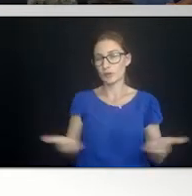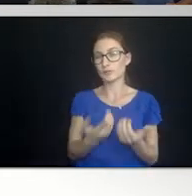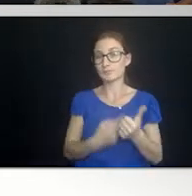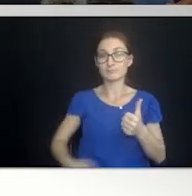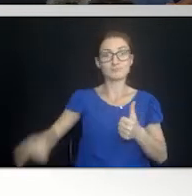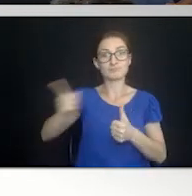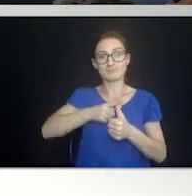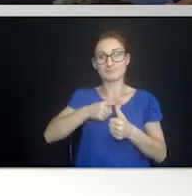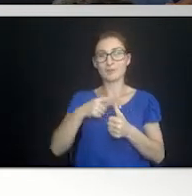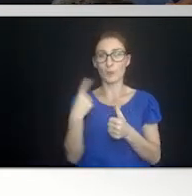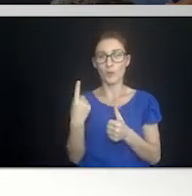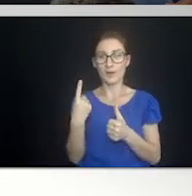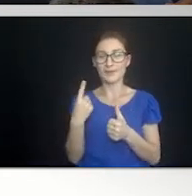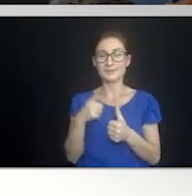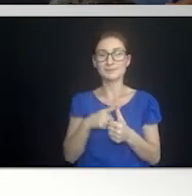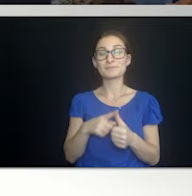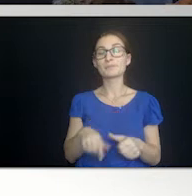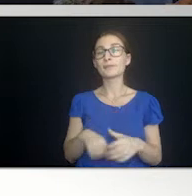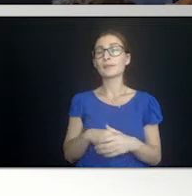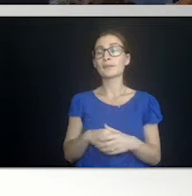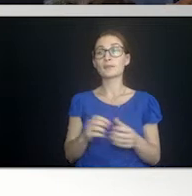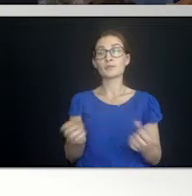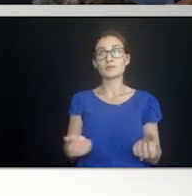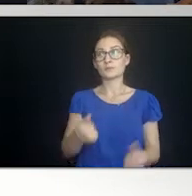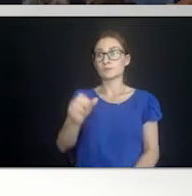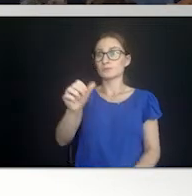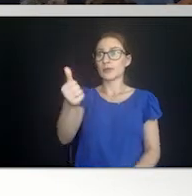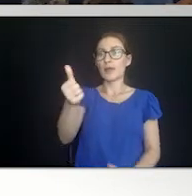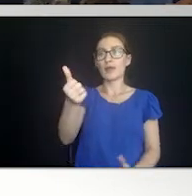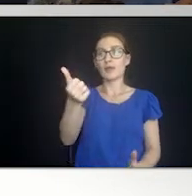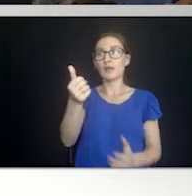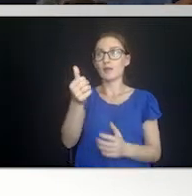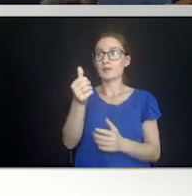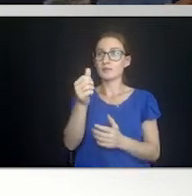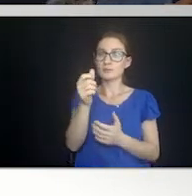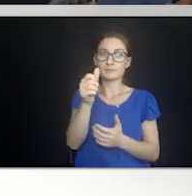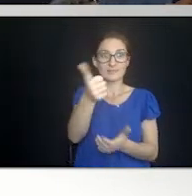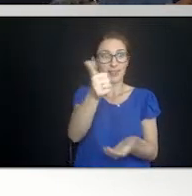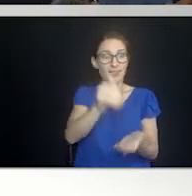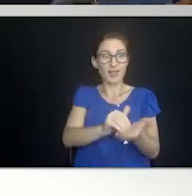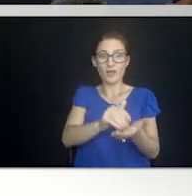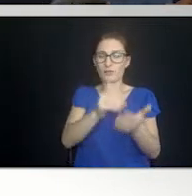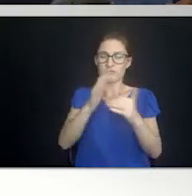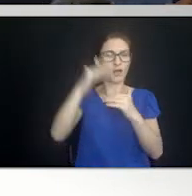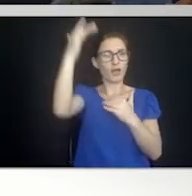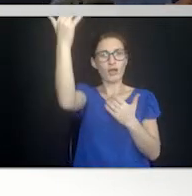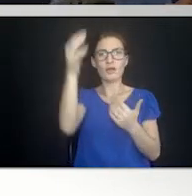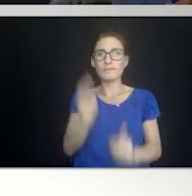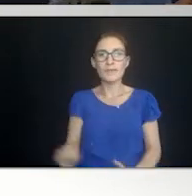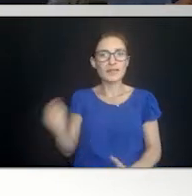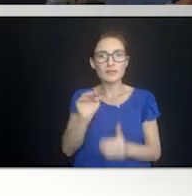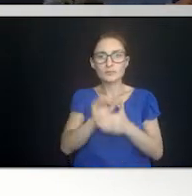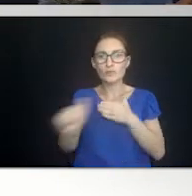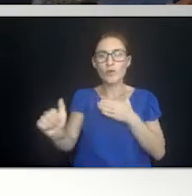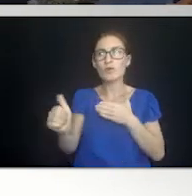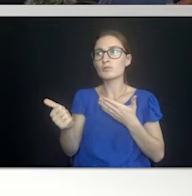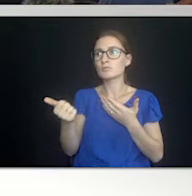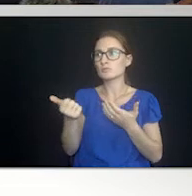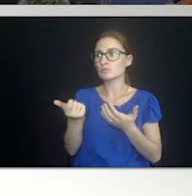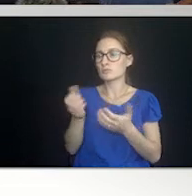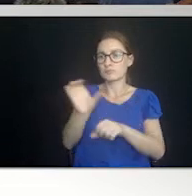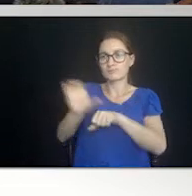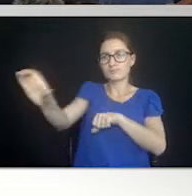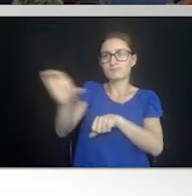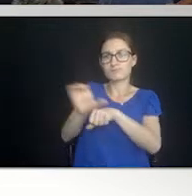doing here. Number one, there's tens, if not hundreds of millions of dollars interjected into the community through philanthropy every